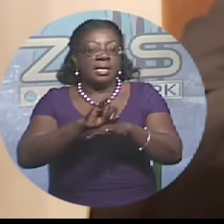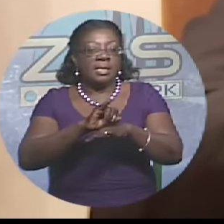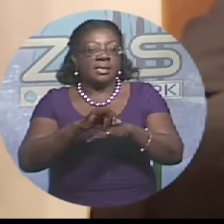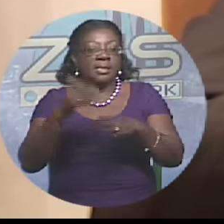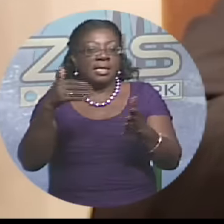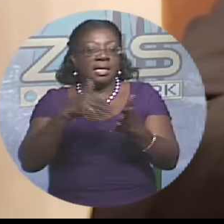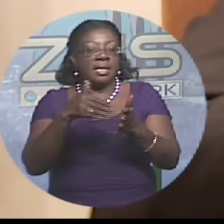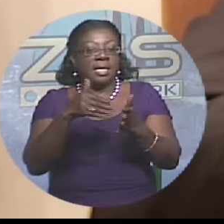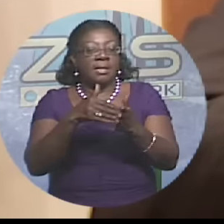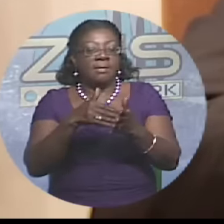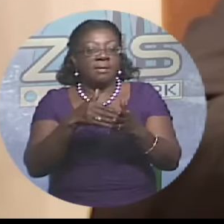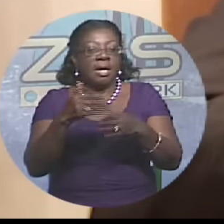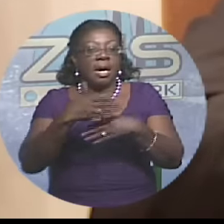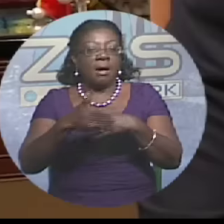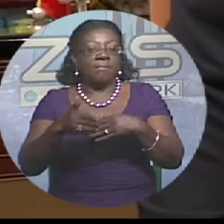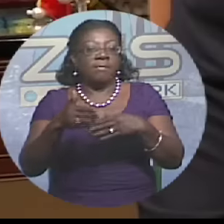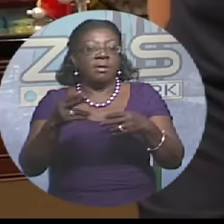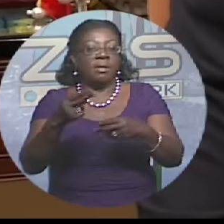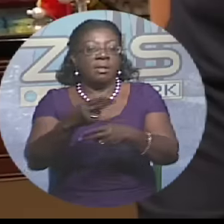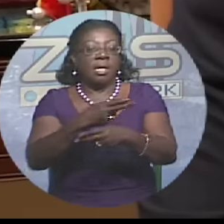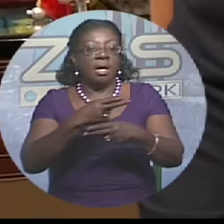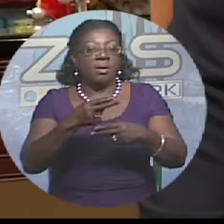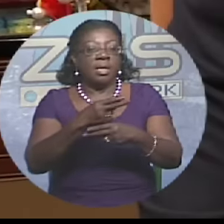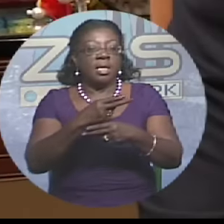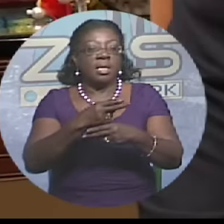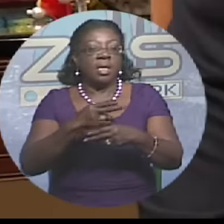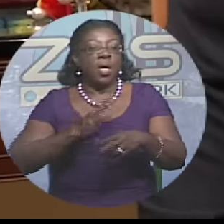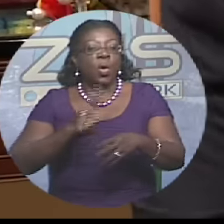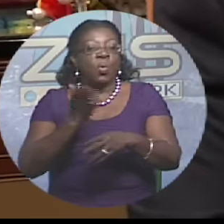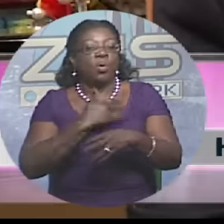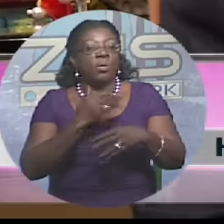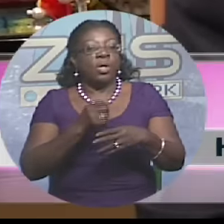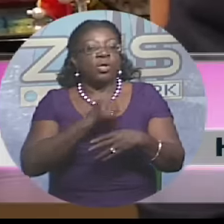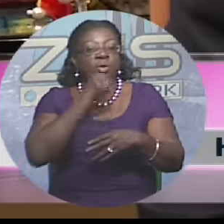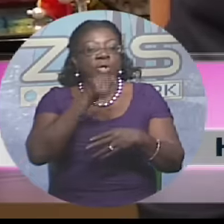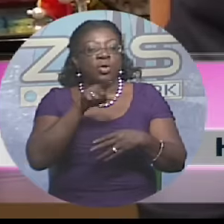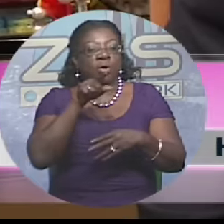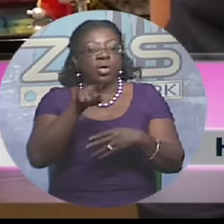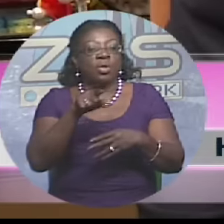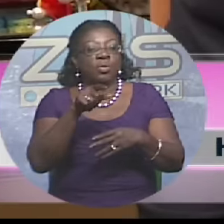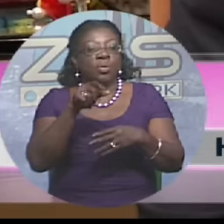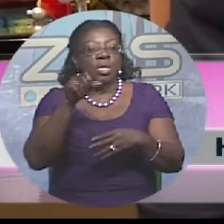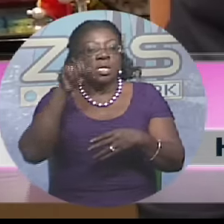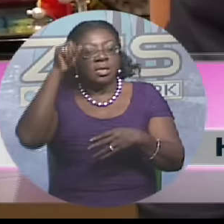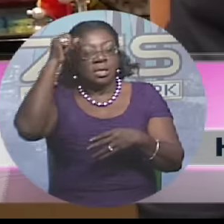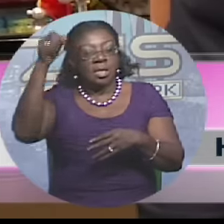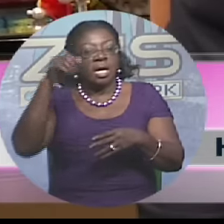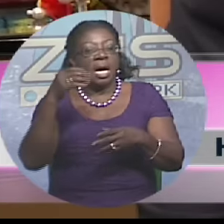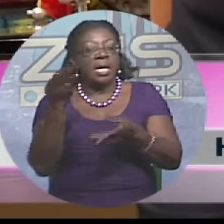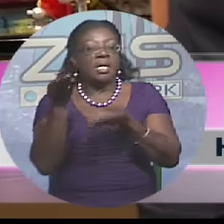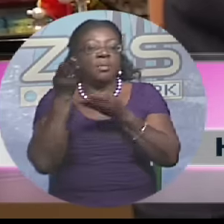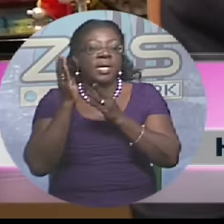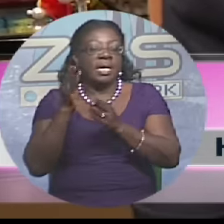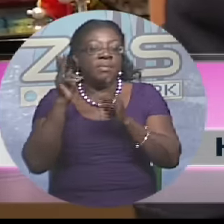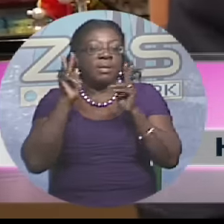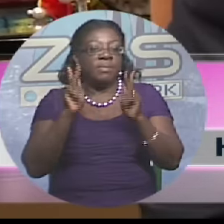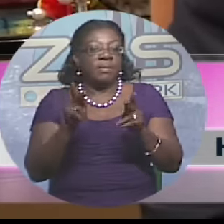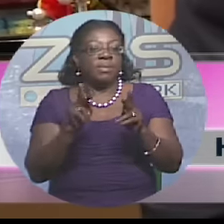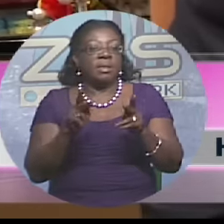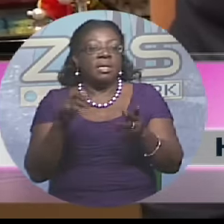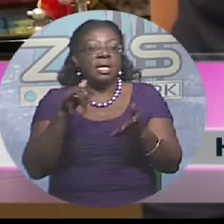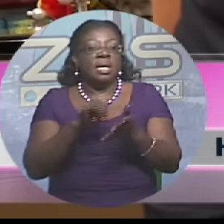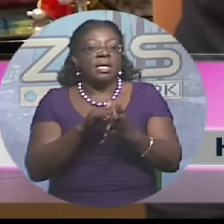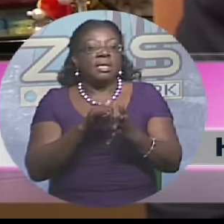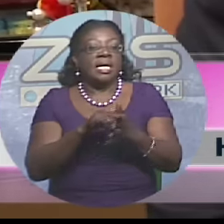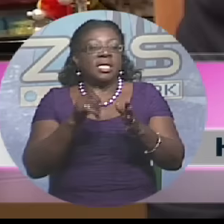arising out of the hurricane. We want to assure you, sir, and the Bahamian people that the mandate